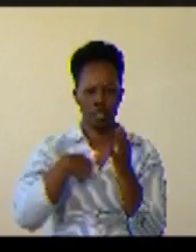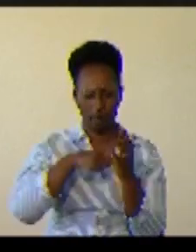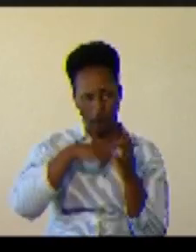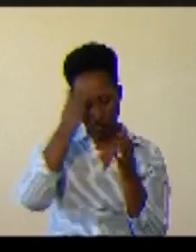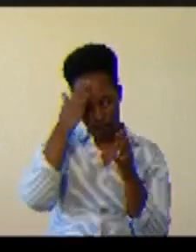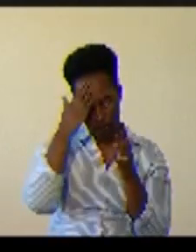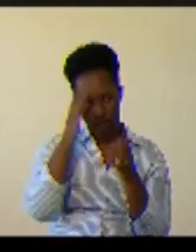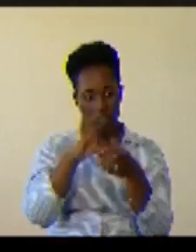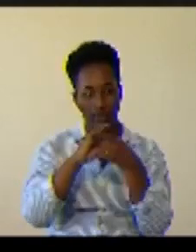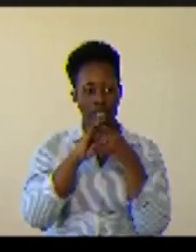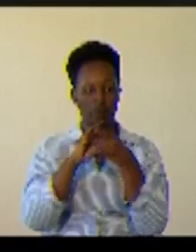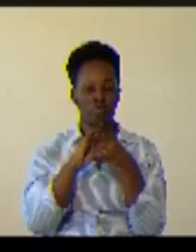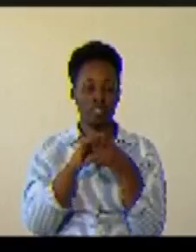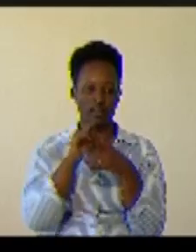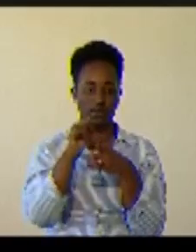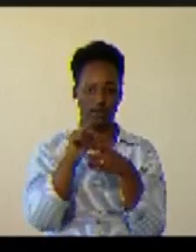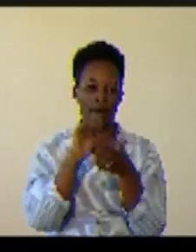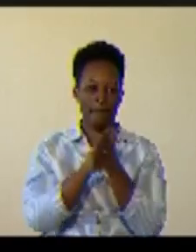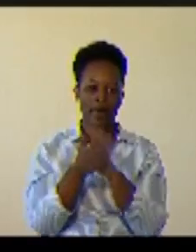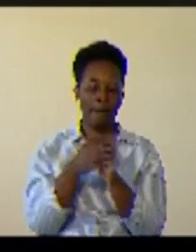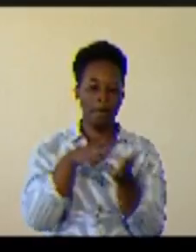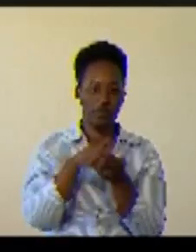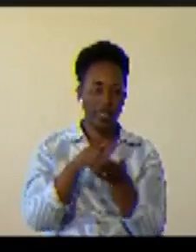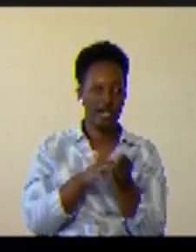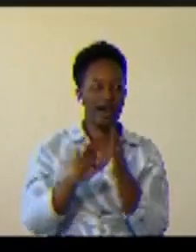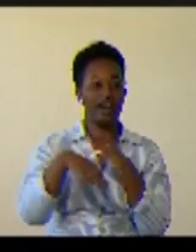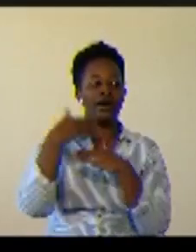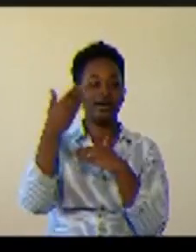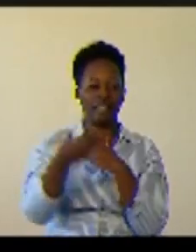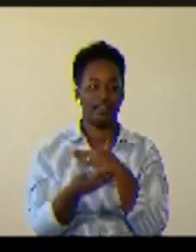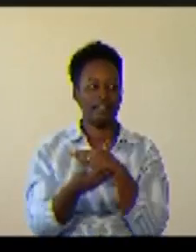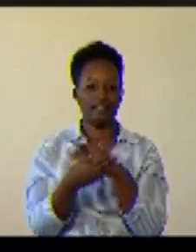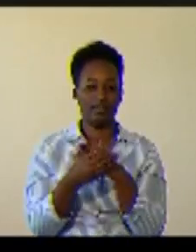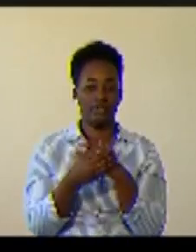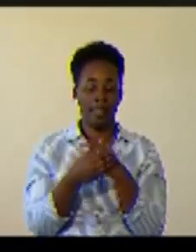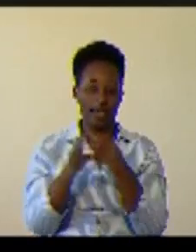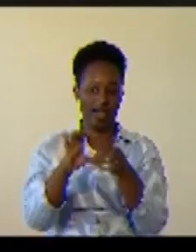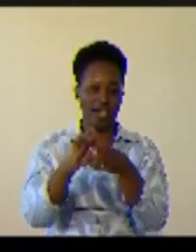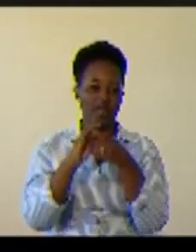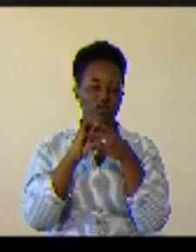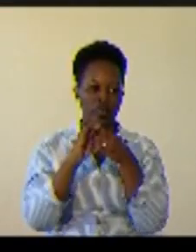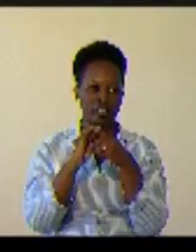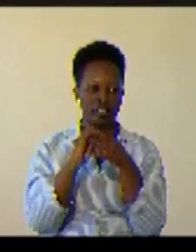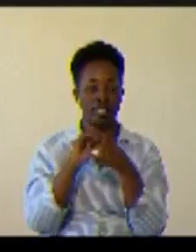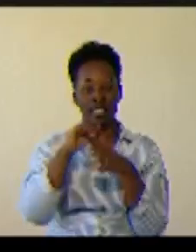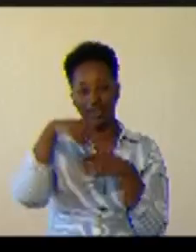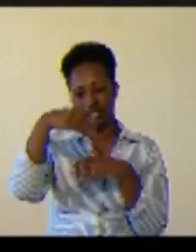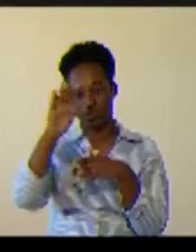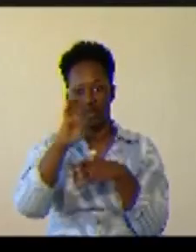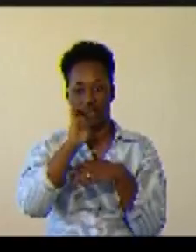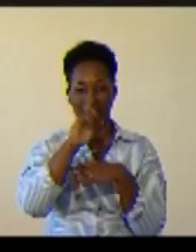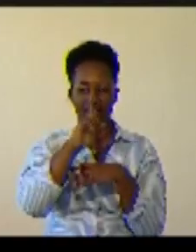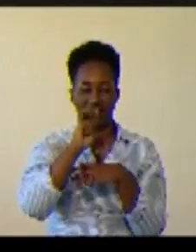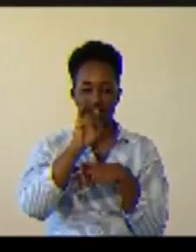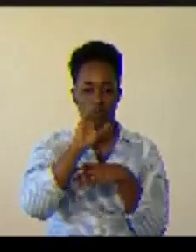The attraction, nuclear attraction, becomes weaker, and then the tendency of attracting extra electrons